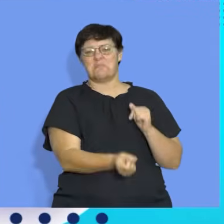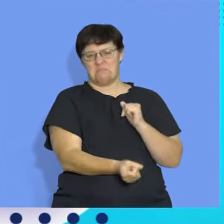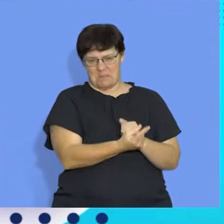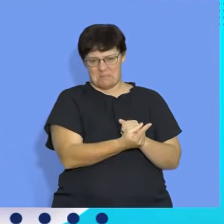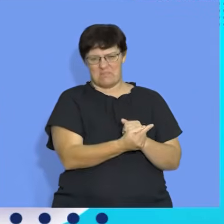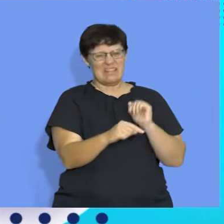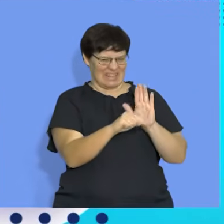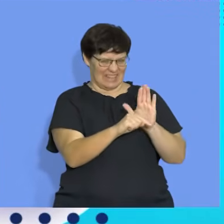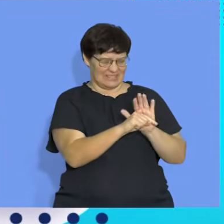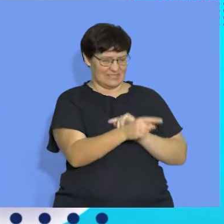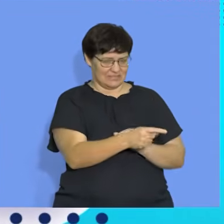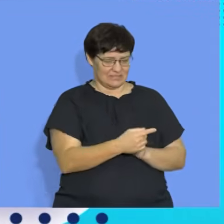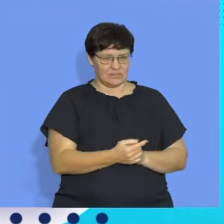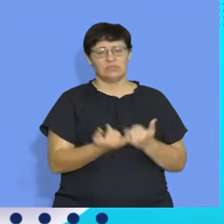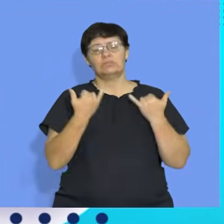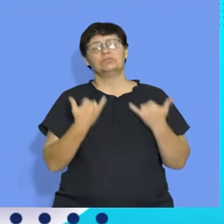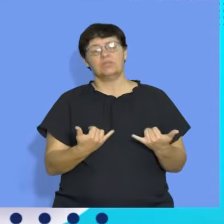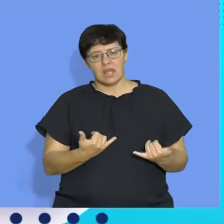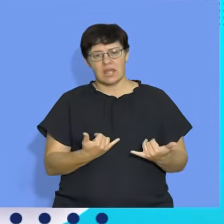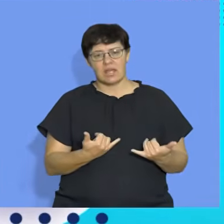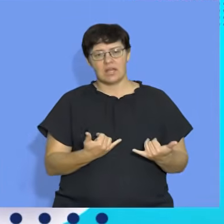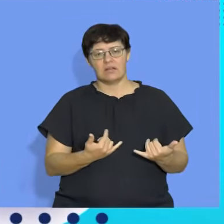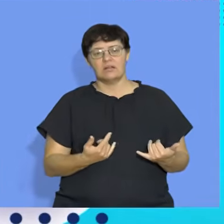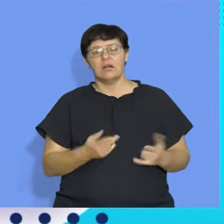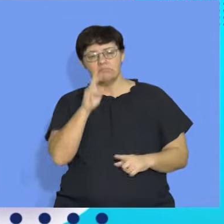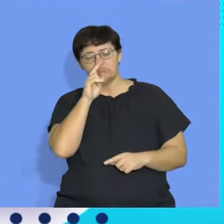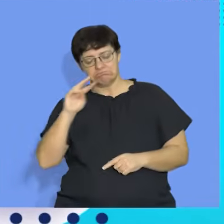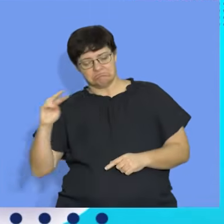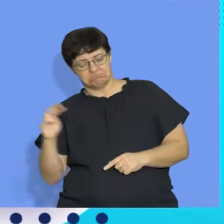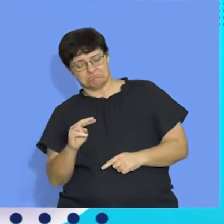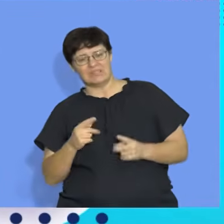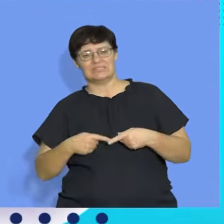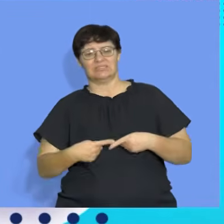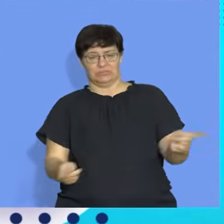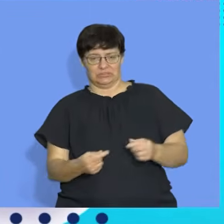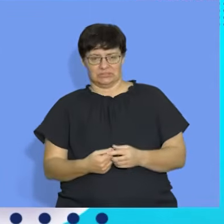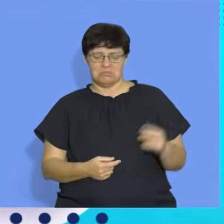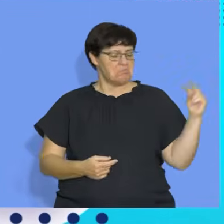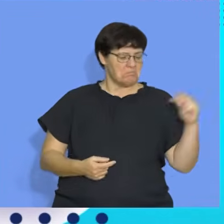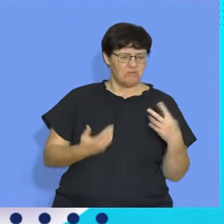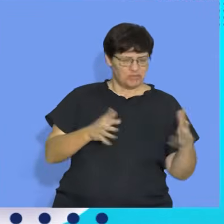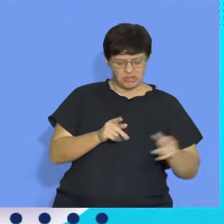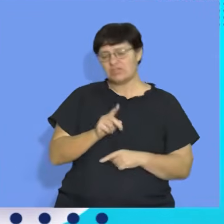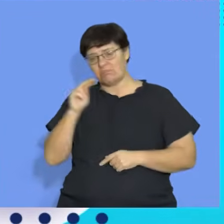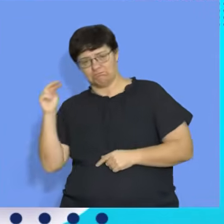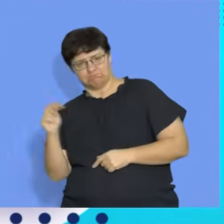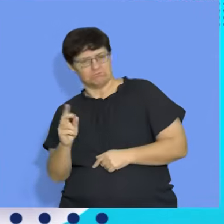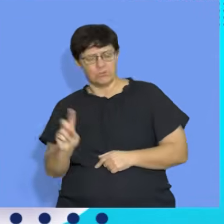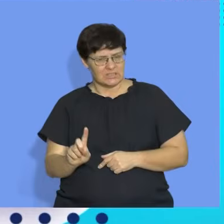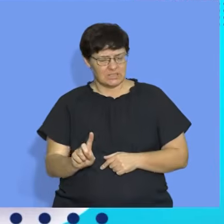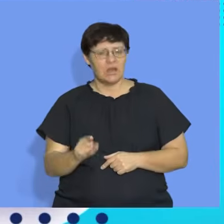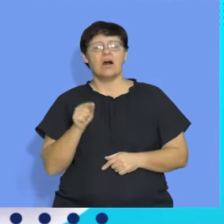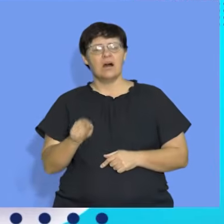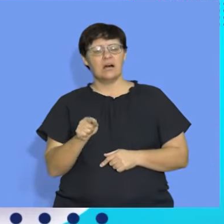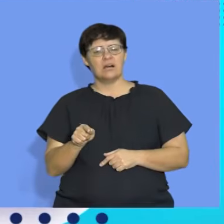caused. Today, we're going to look at it in a totally different light. Today, we're going to concentrate on why